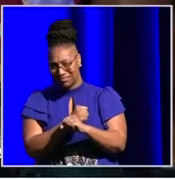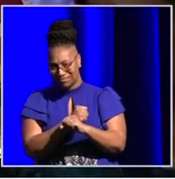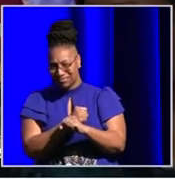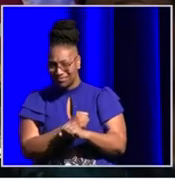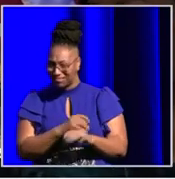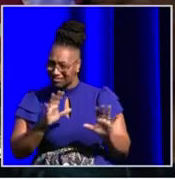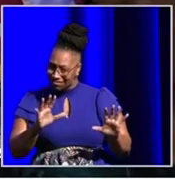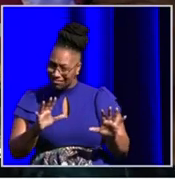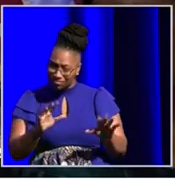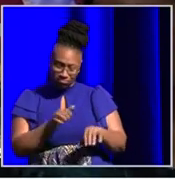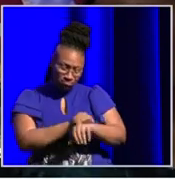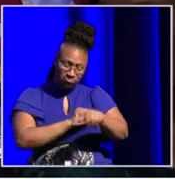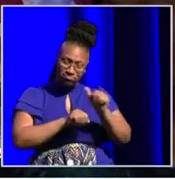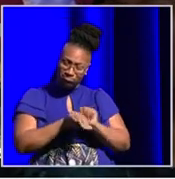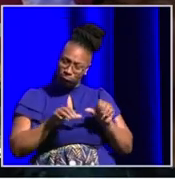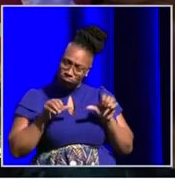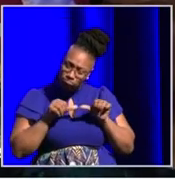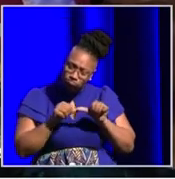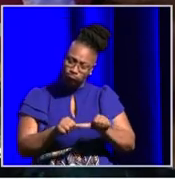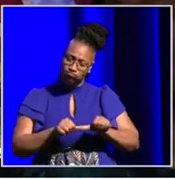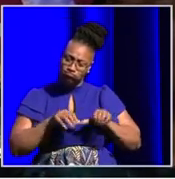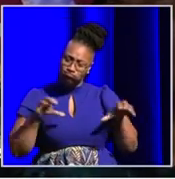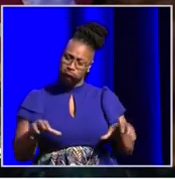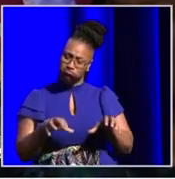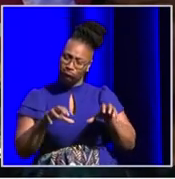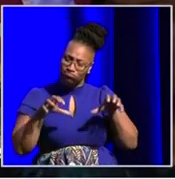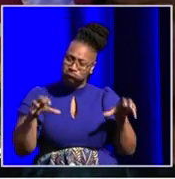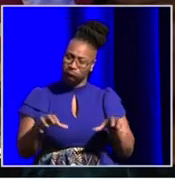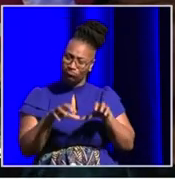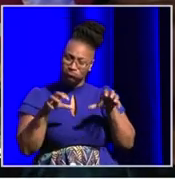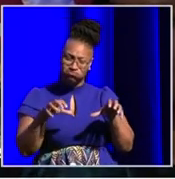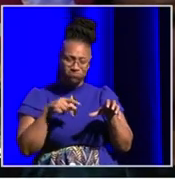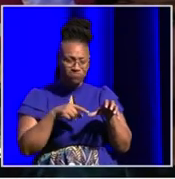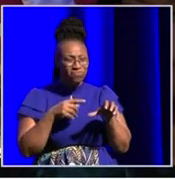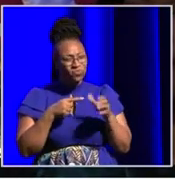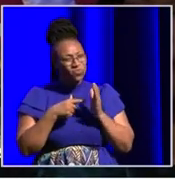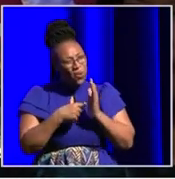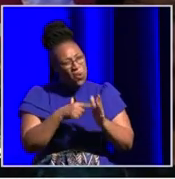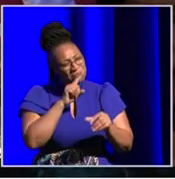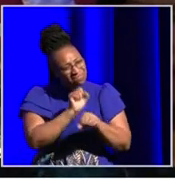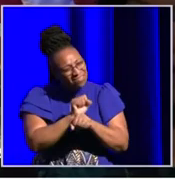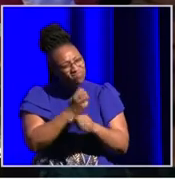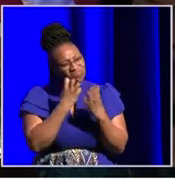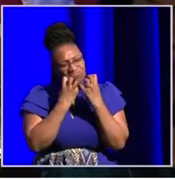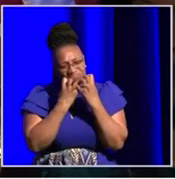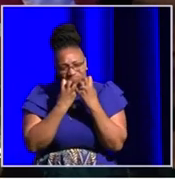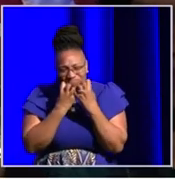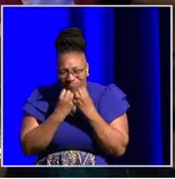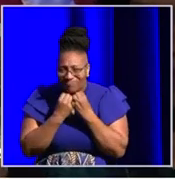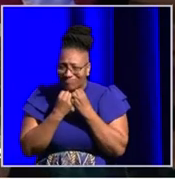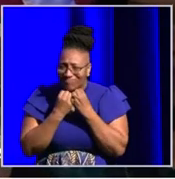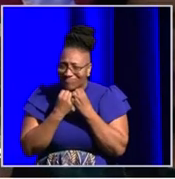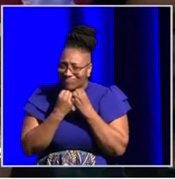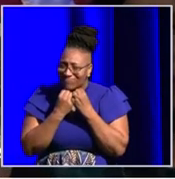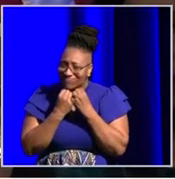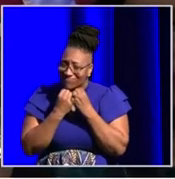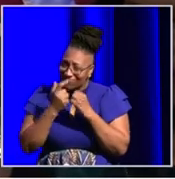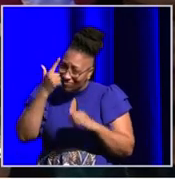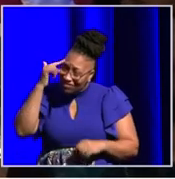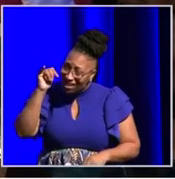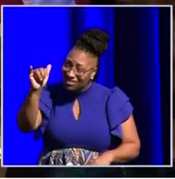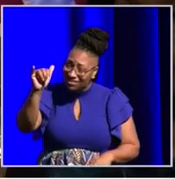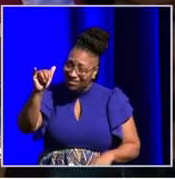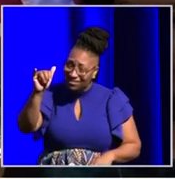making statehood for DC a reality in our lifetime. And so to the DC residents that have built